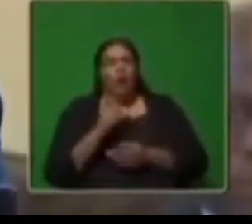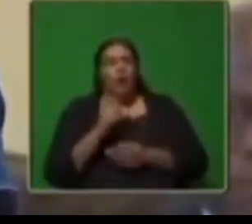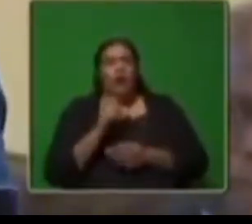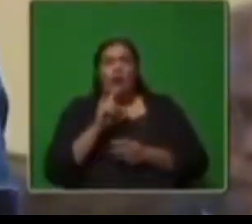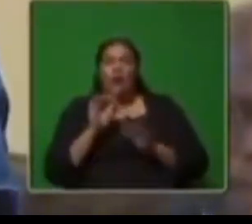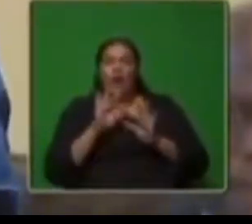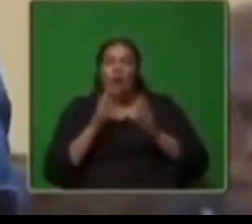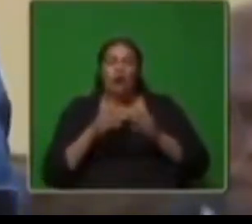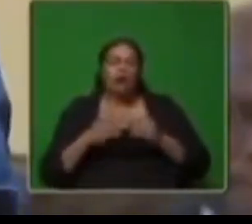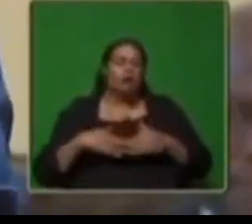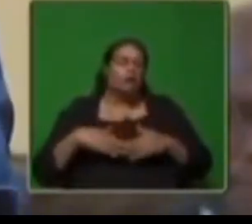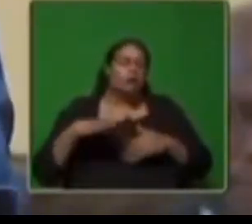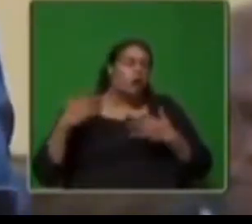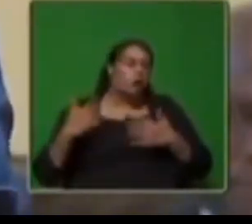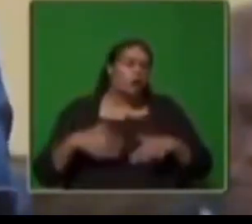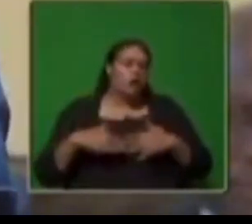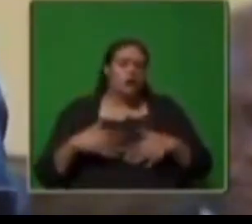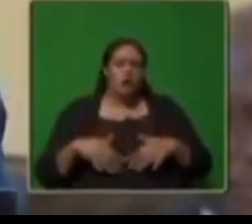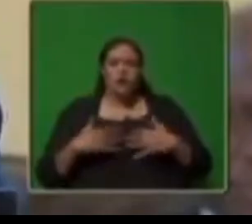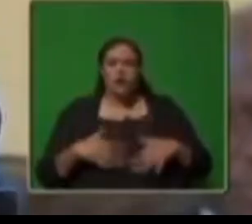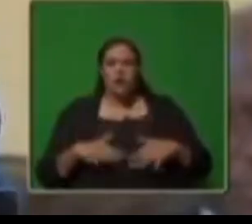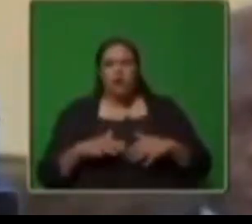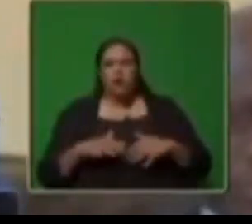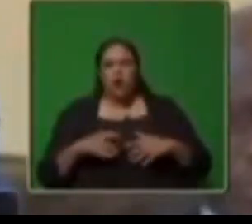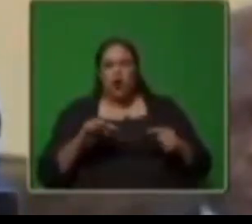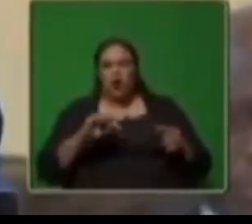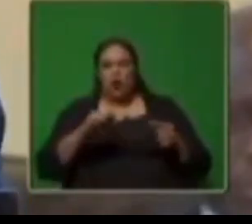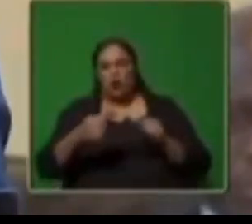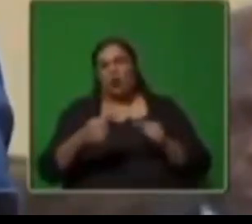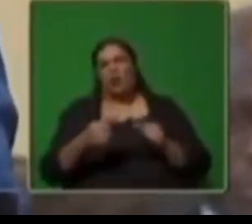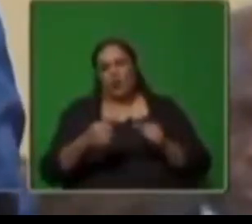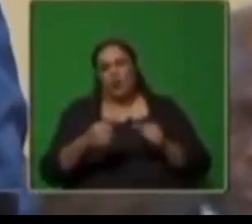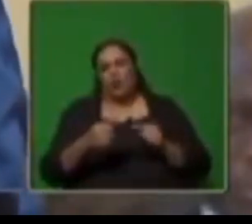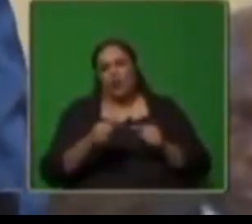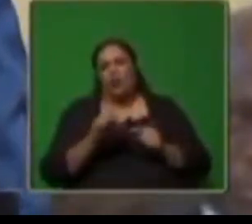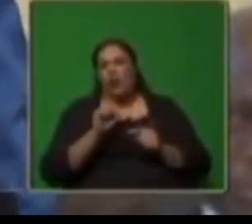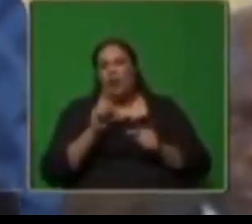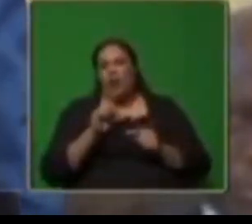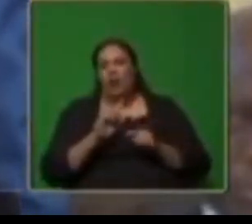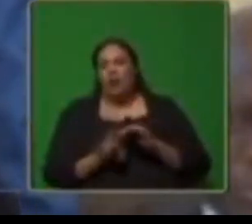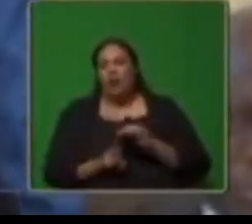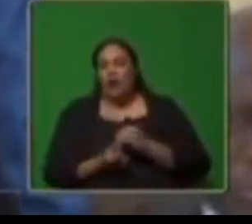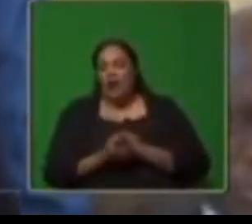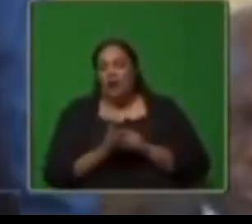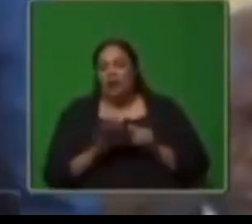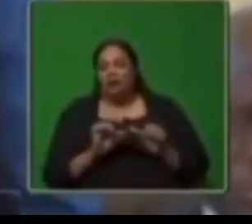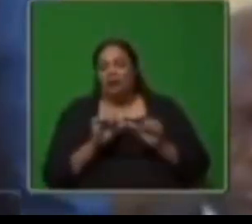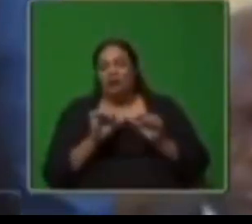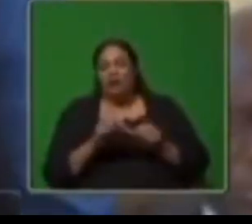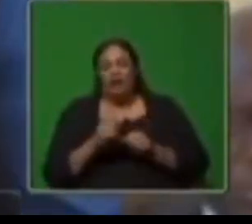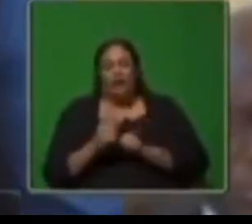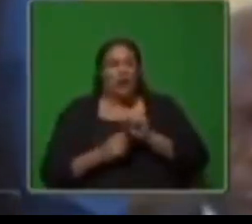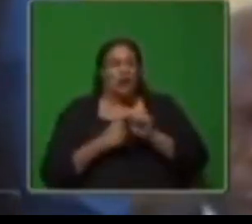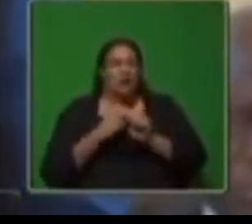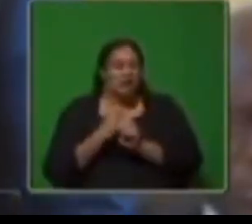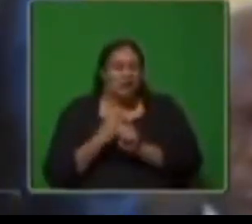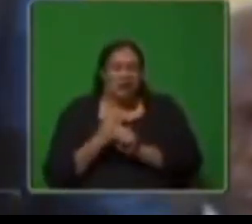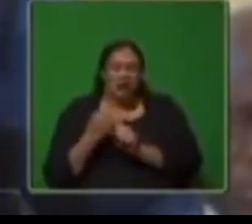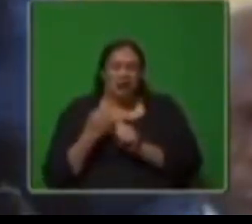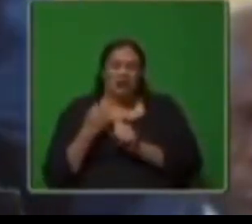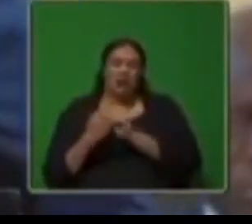the world's most intractable conflicts that has gone on for